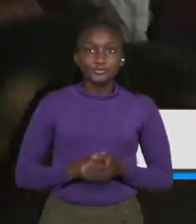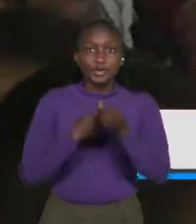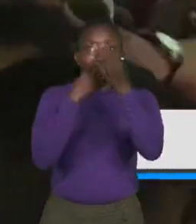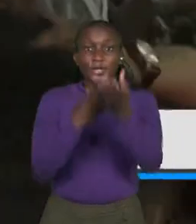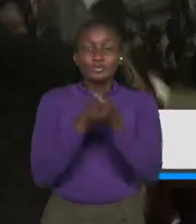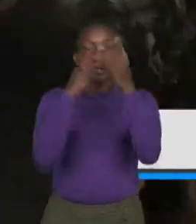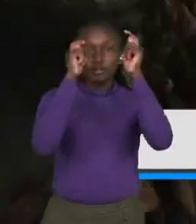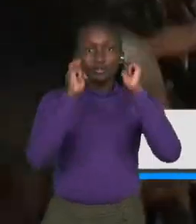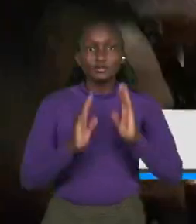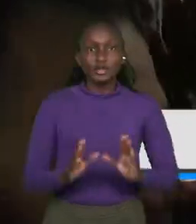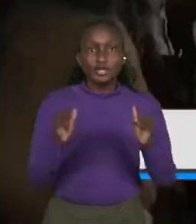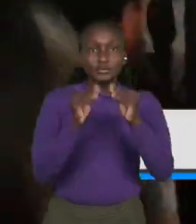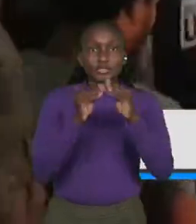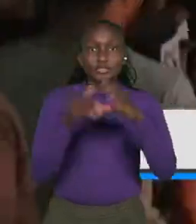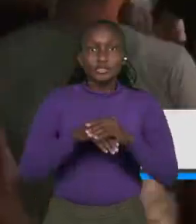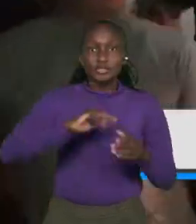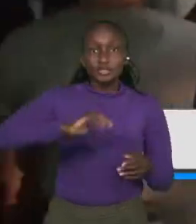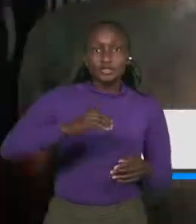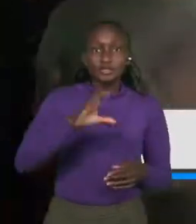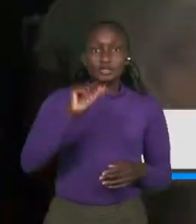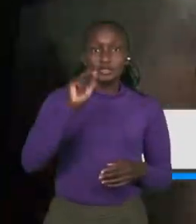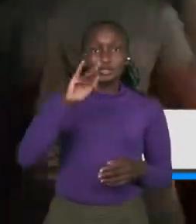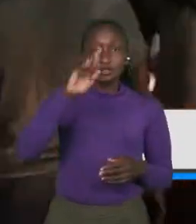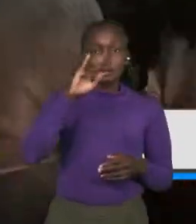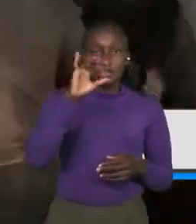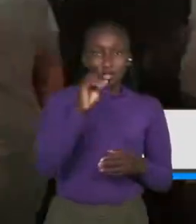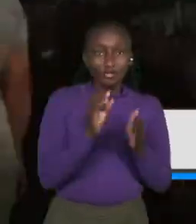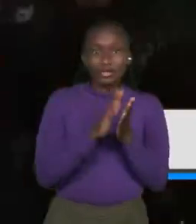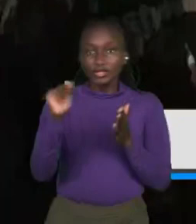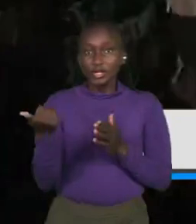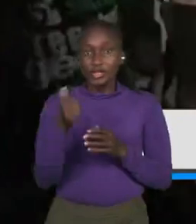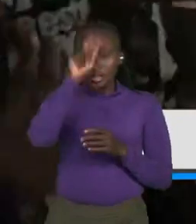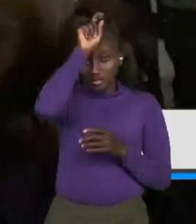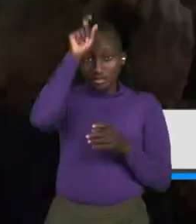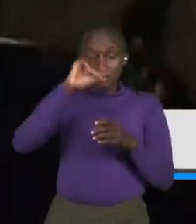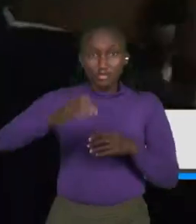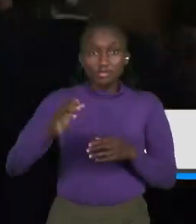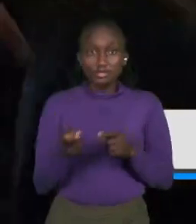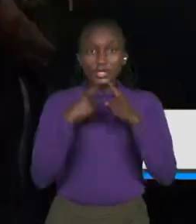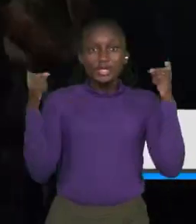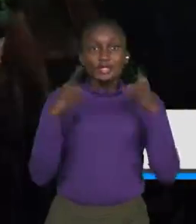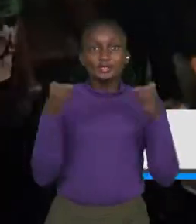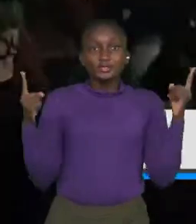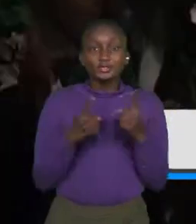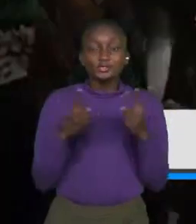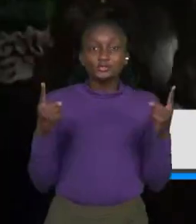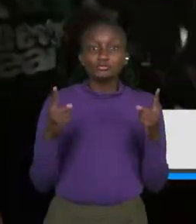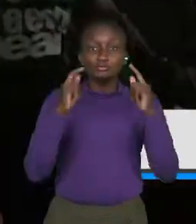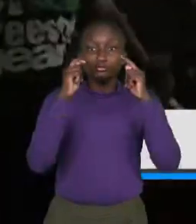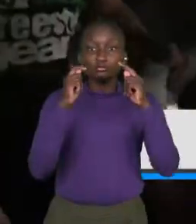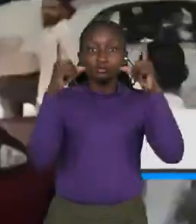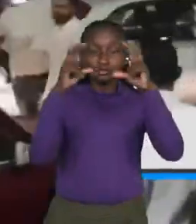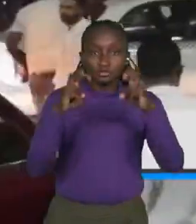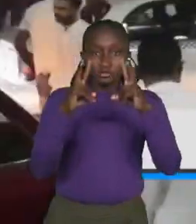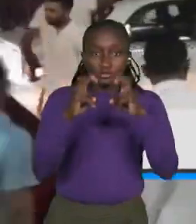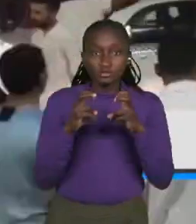Hundreds of protesters gathered in central Cairo and several other Egyptian cities shouting anti-government slogans, responding to an